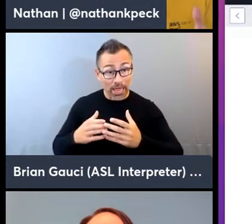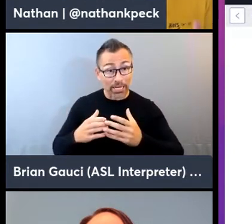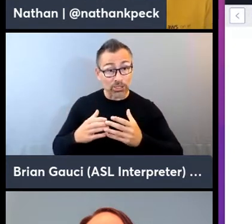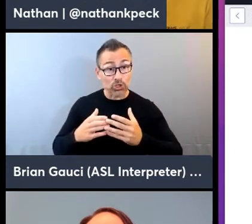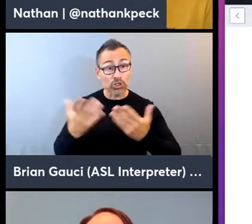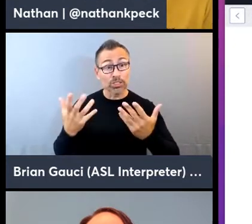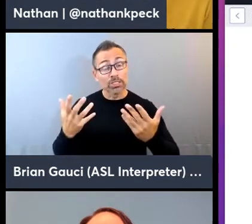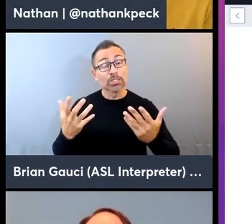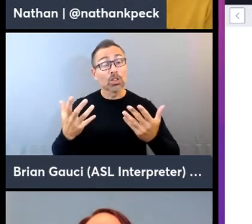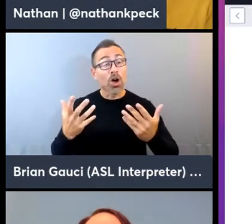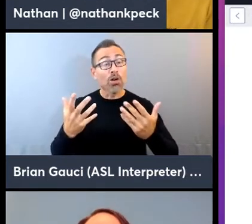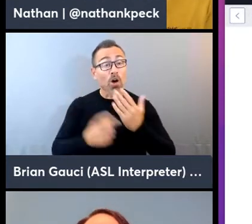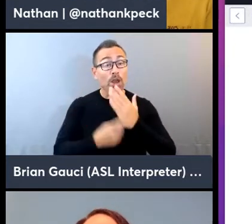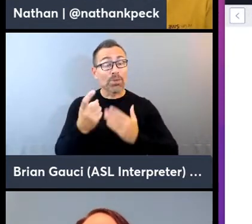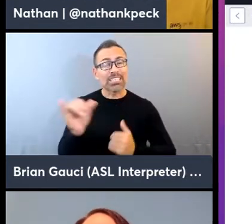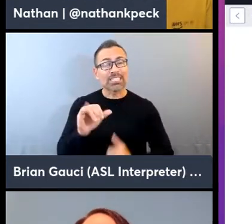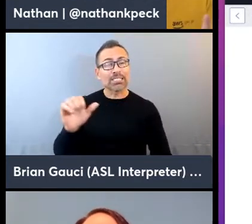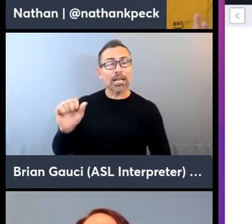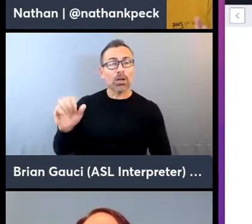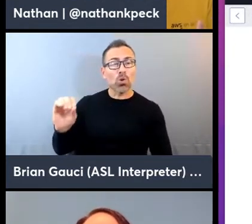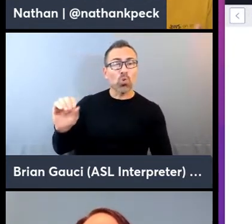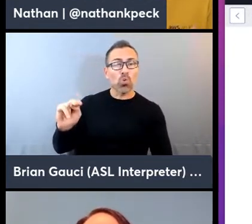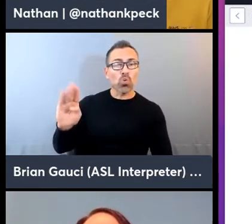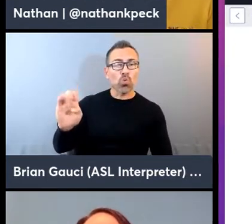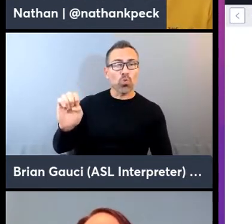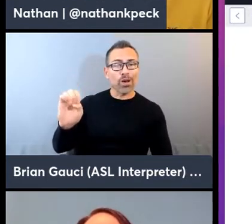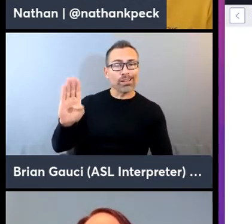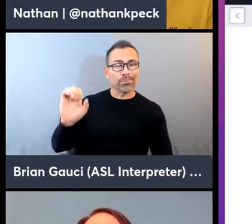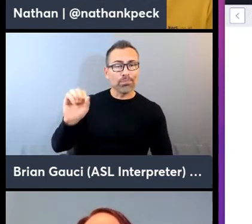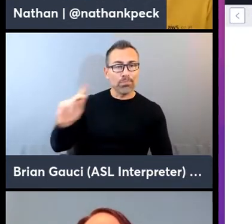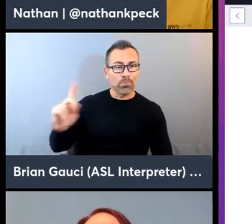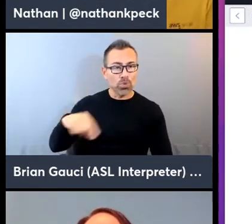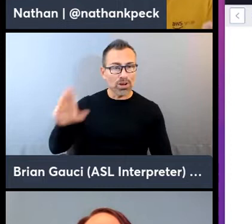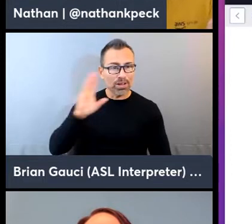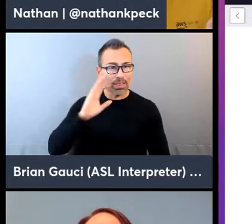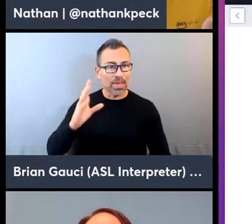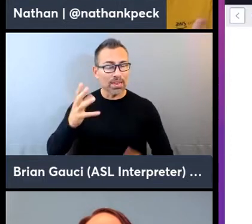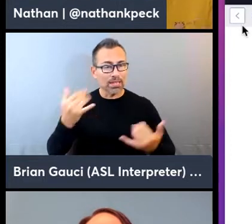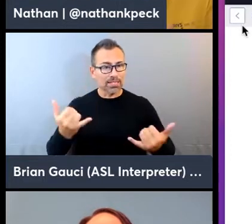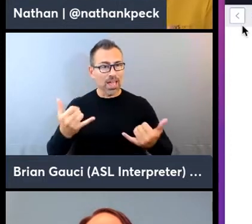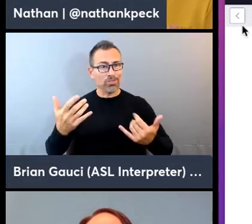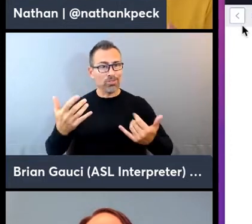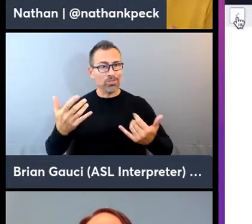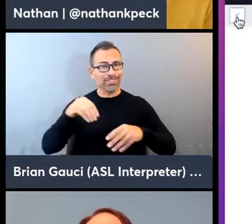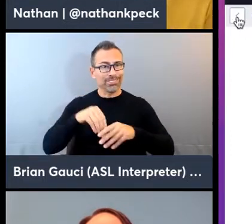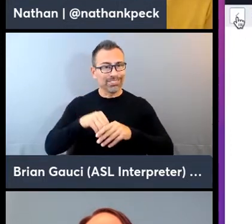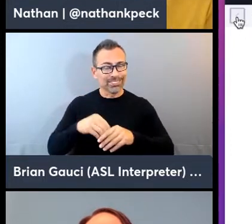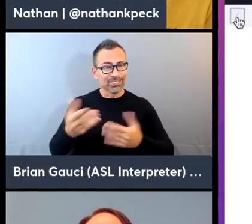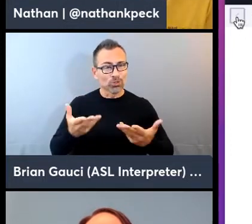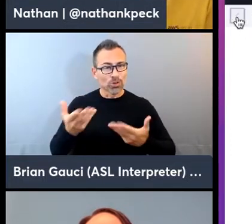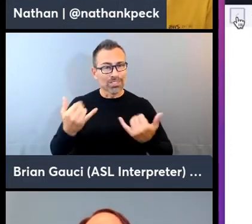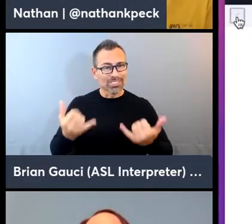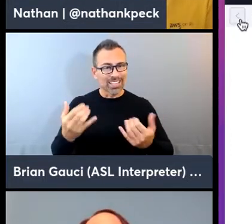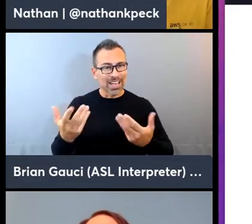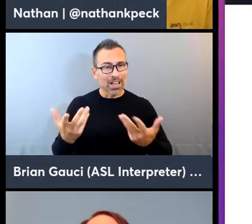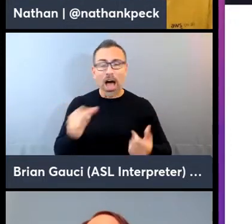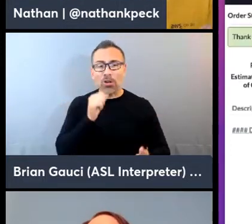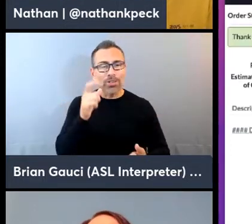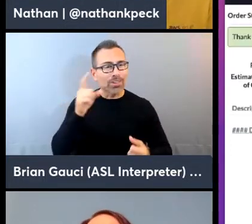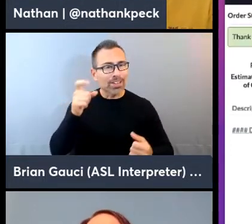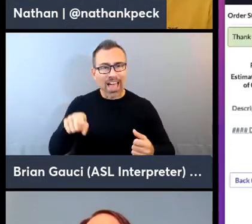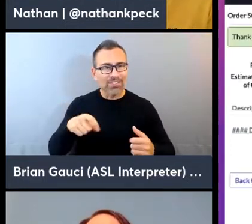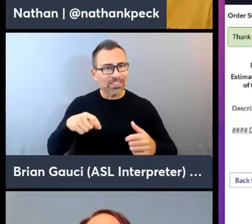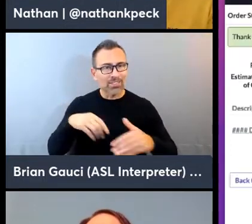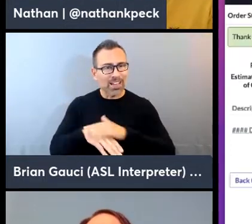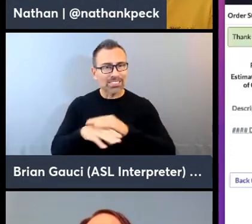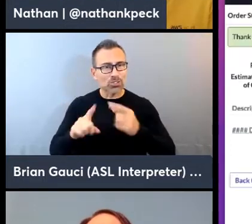in ServiceNow. Yes. That can automate different things on my AWS account. I don't even have to give people access to the AWS account. I can give